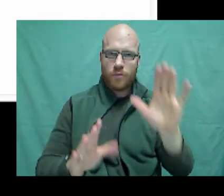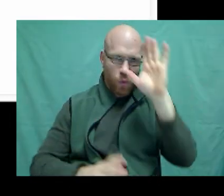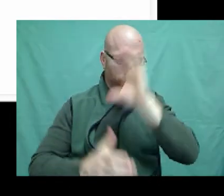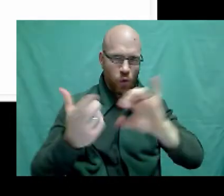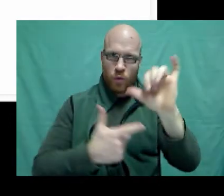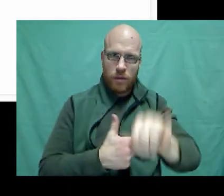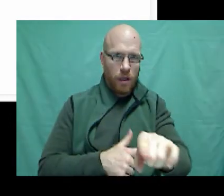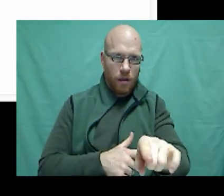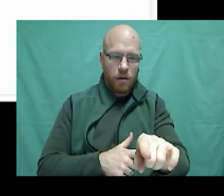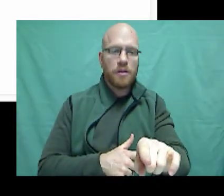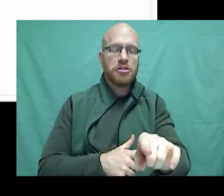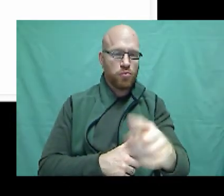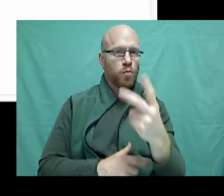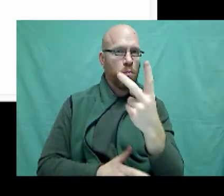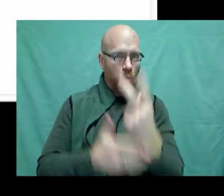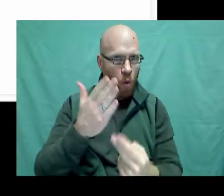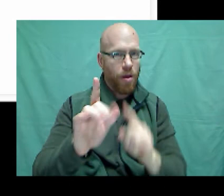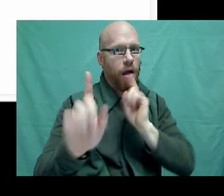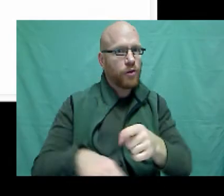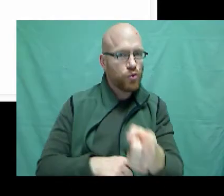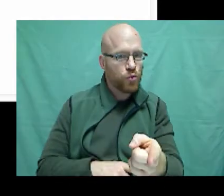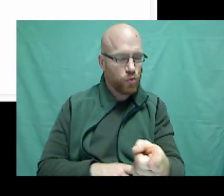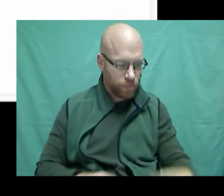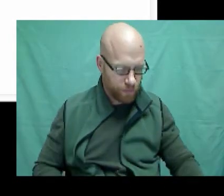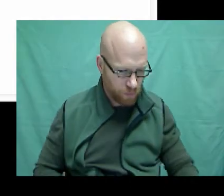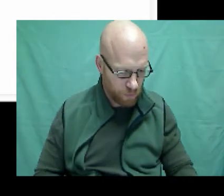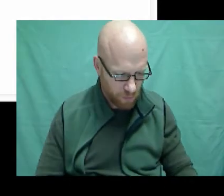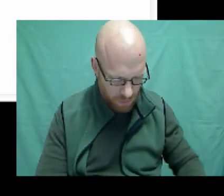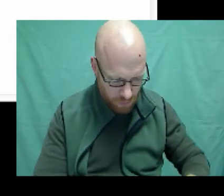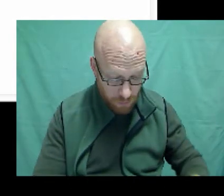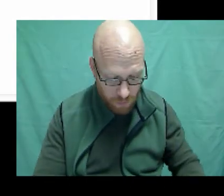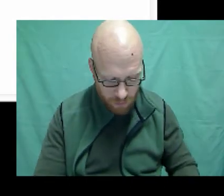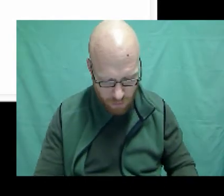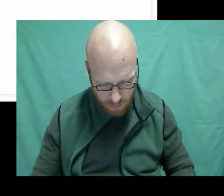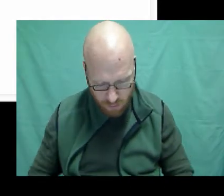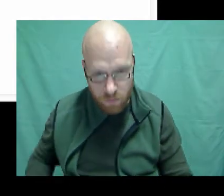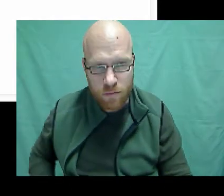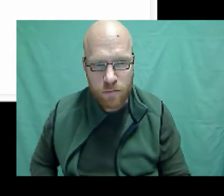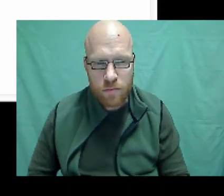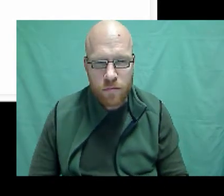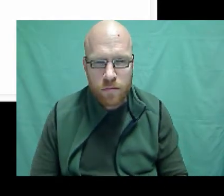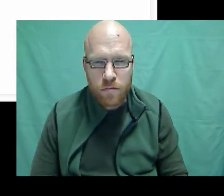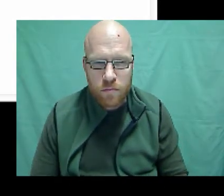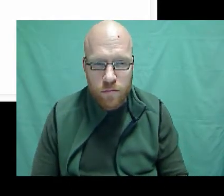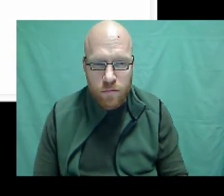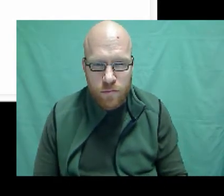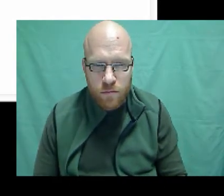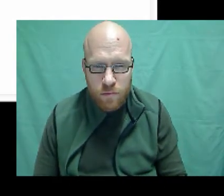confuse this with an x and y pair, an ordered pair. This is a solution set.